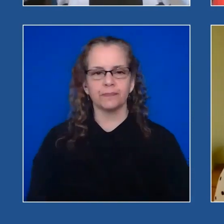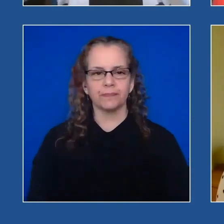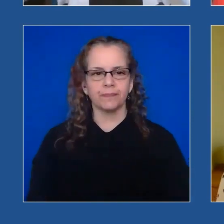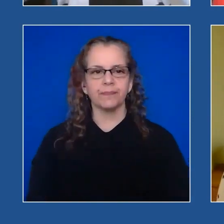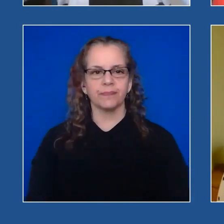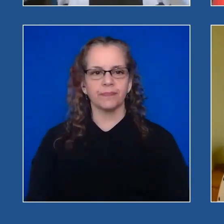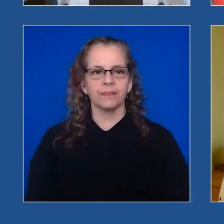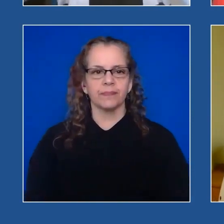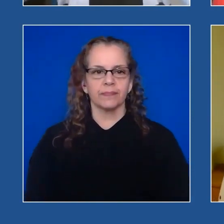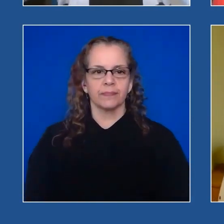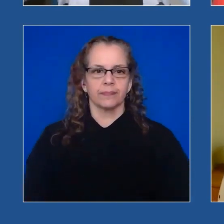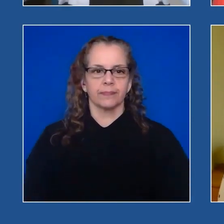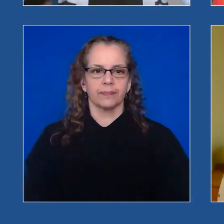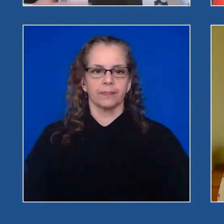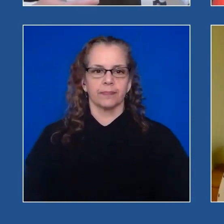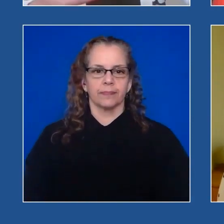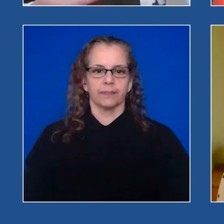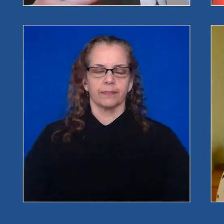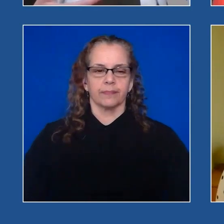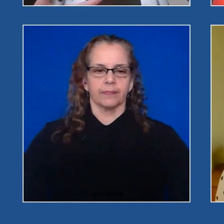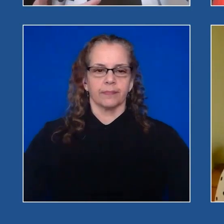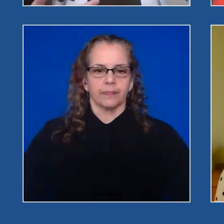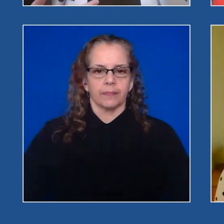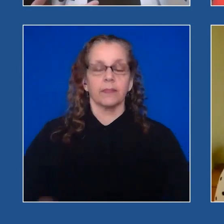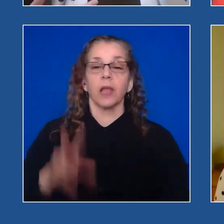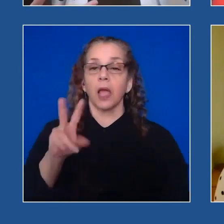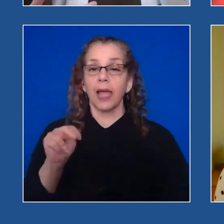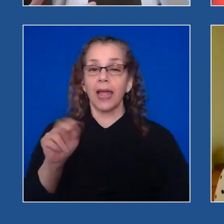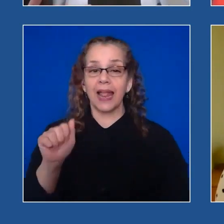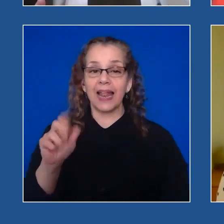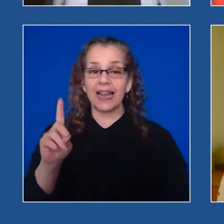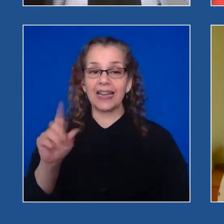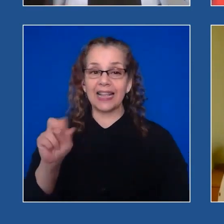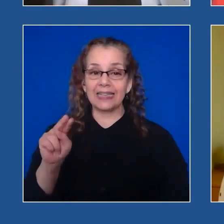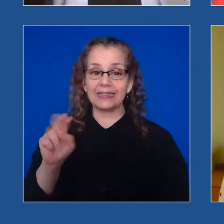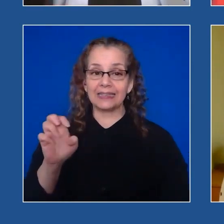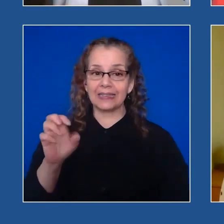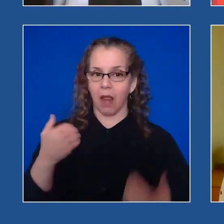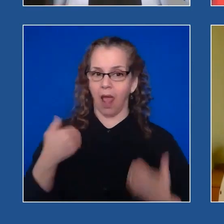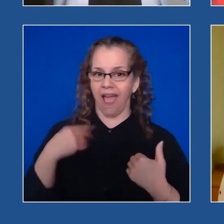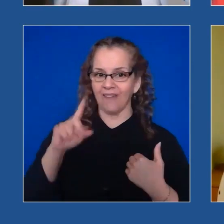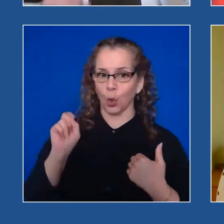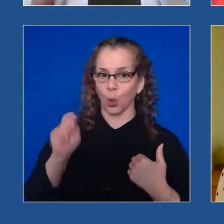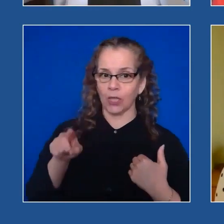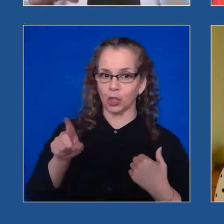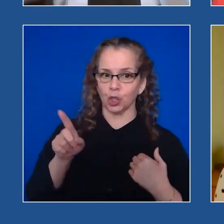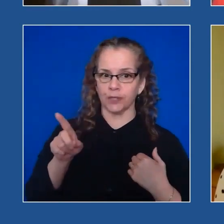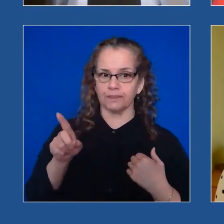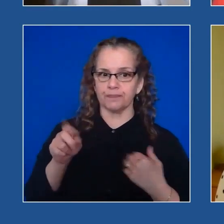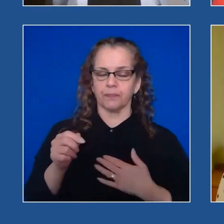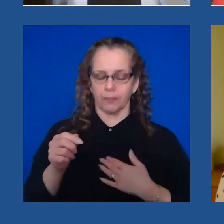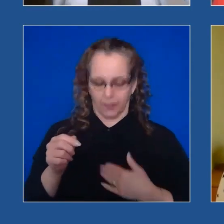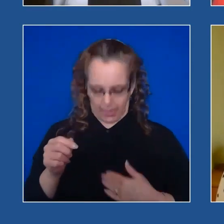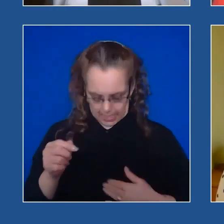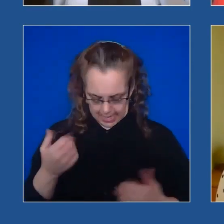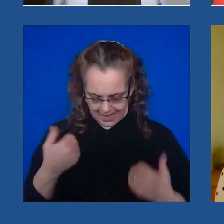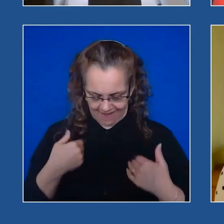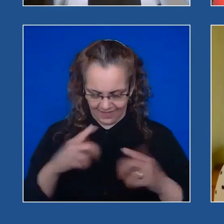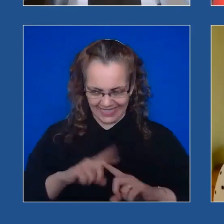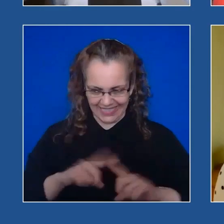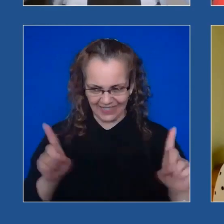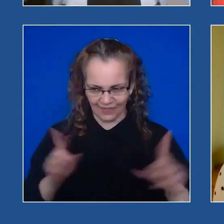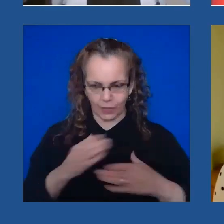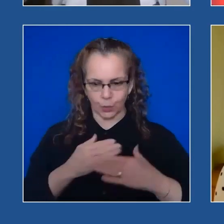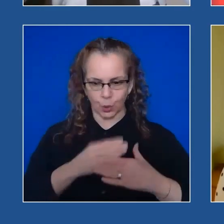Fantastic. Nadine, we had a question. Is there a difference between men with borderline